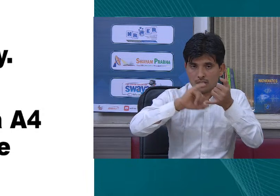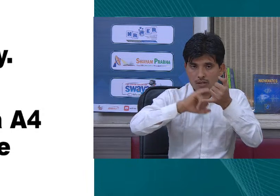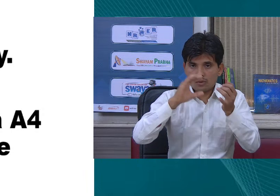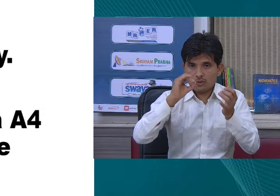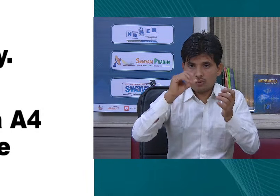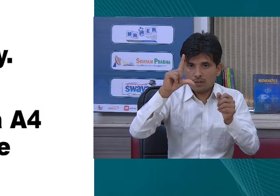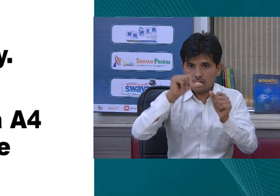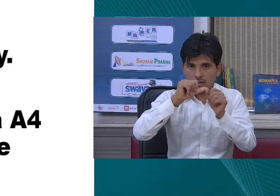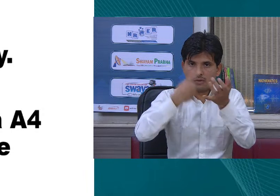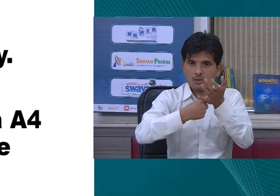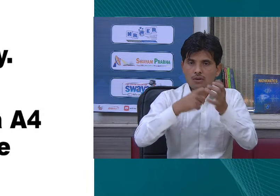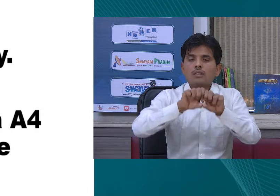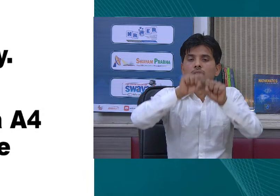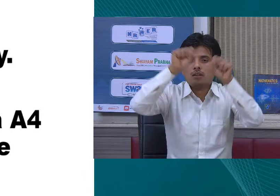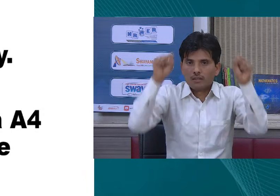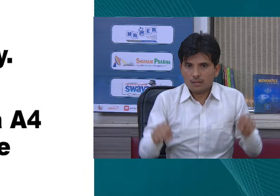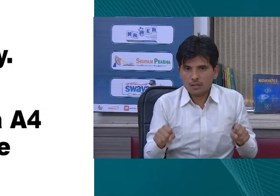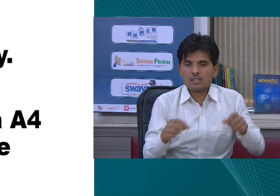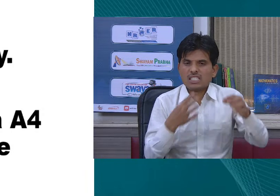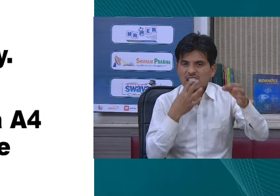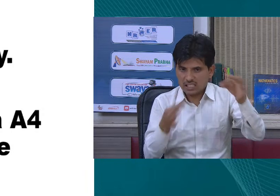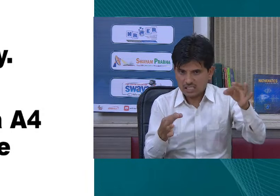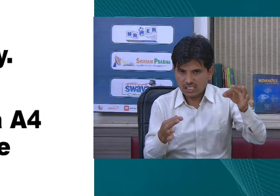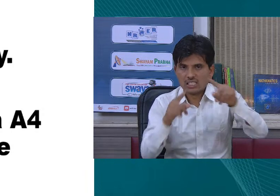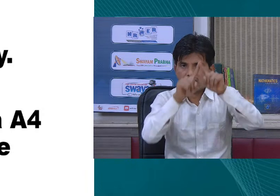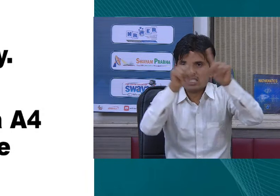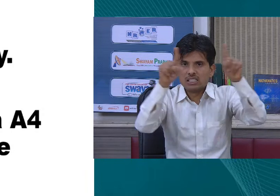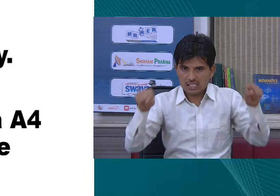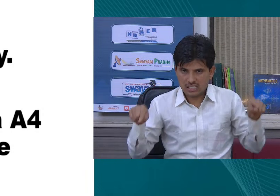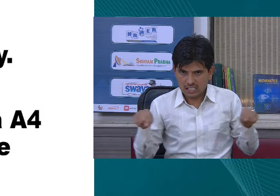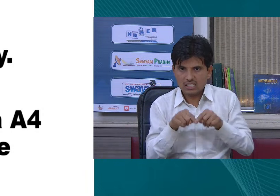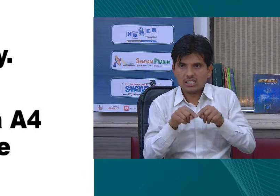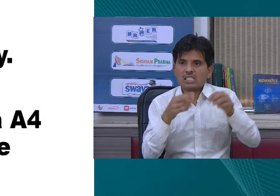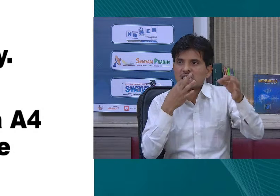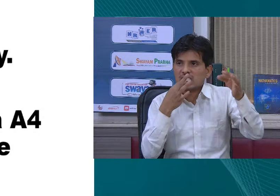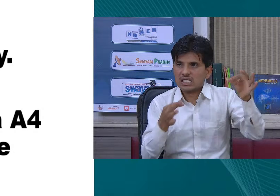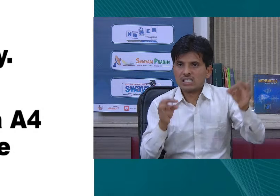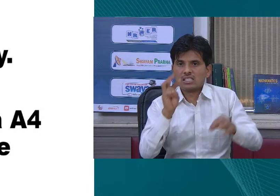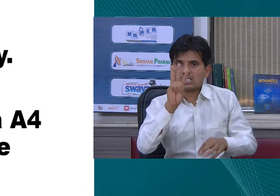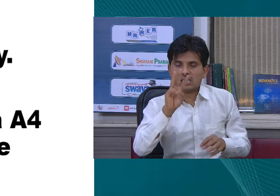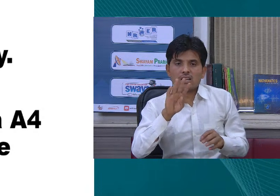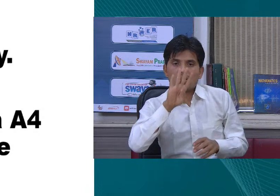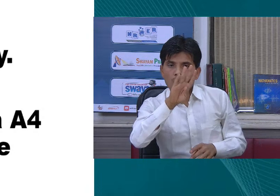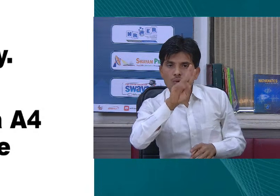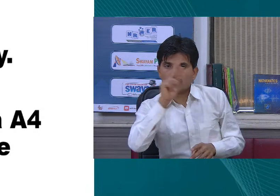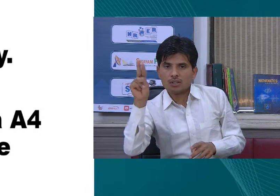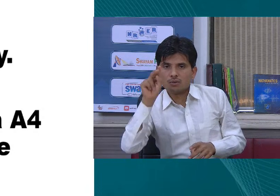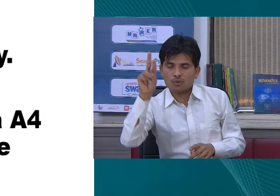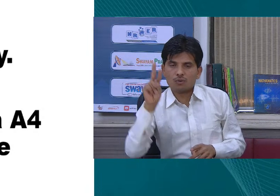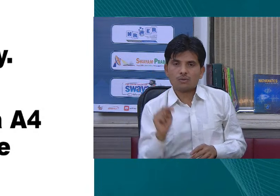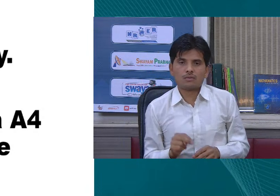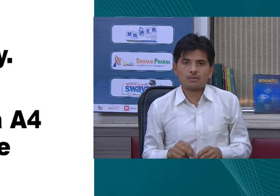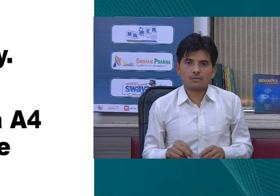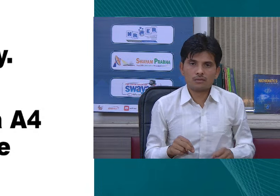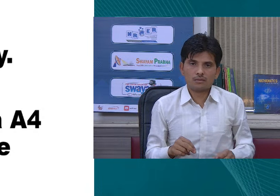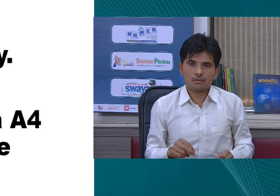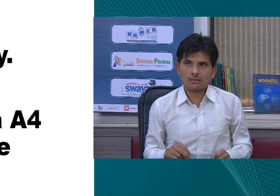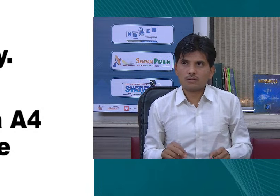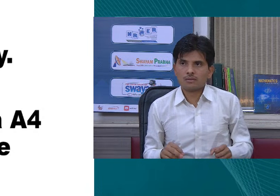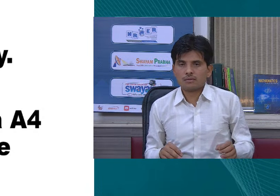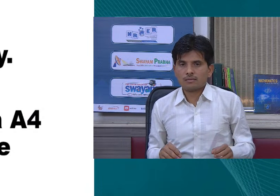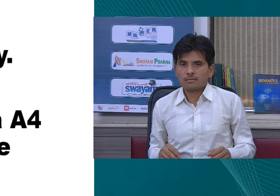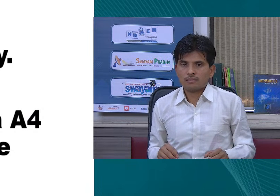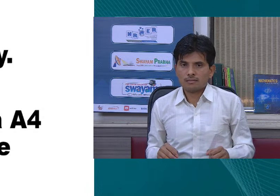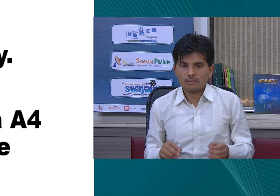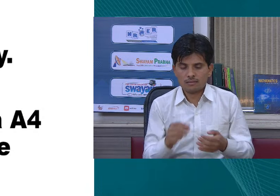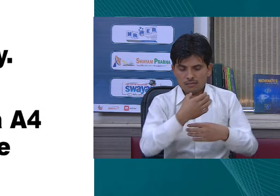in a A4 size chart paper and label the different planets? So these are the 2 homework I